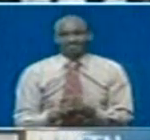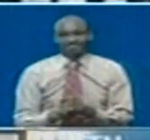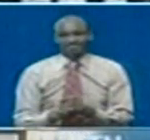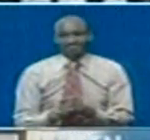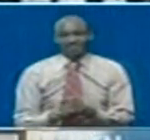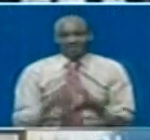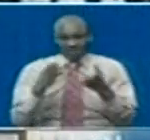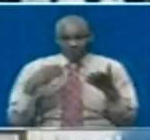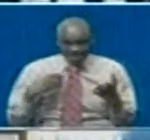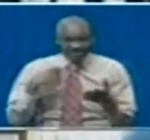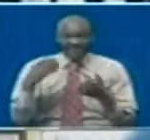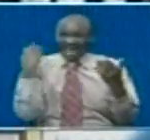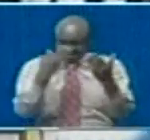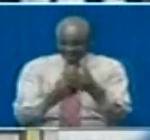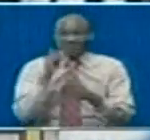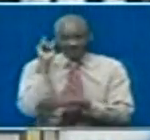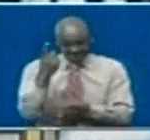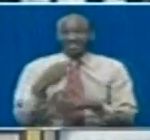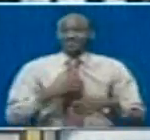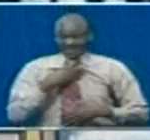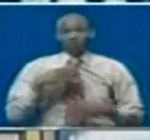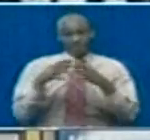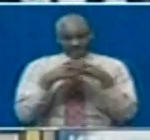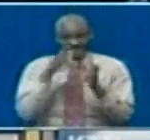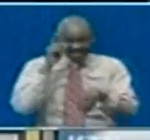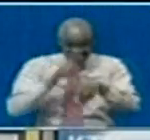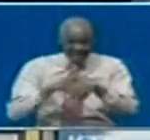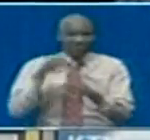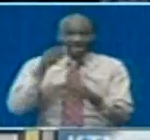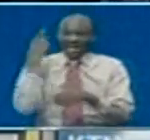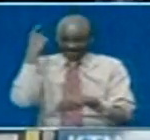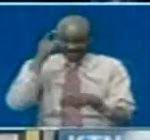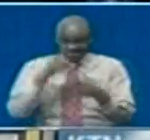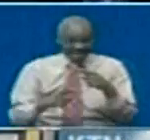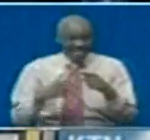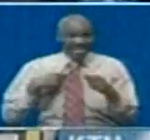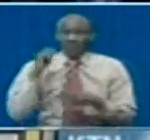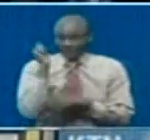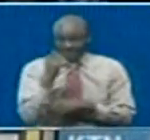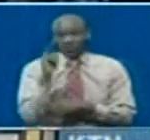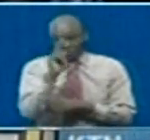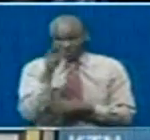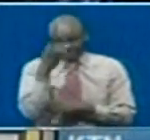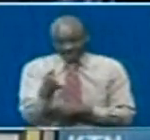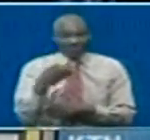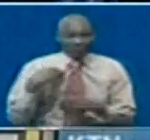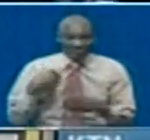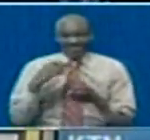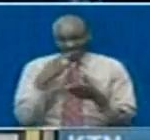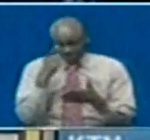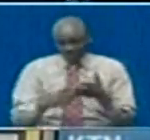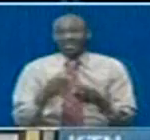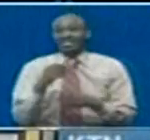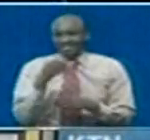Moments after arriving for his first ever visit to the U.S. since his election last year, President Uhuru Kenyatta went straight to a